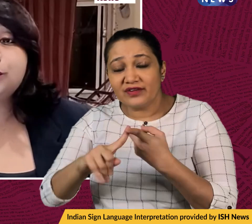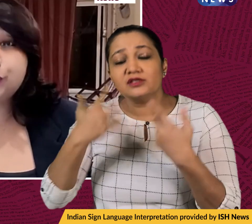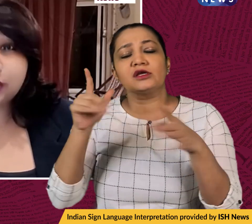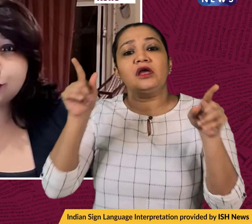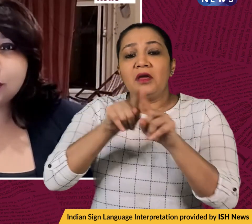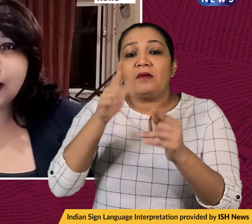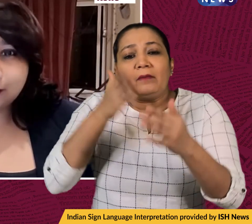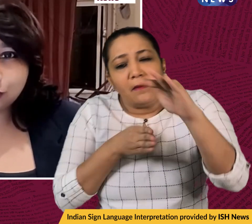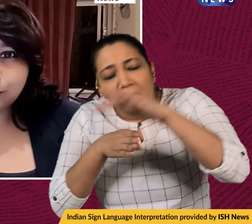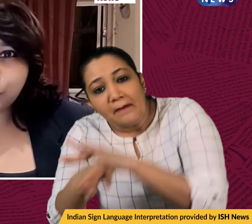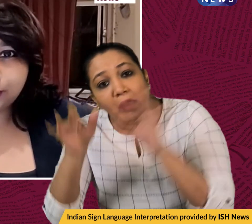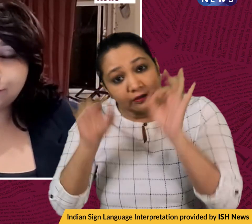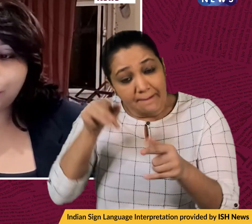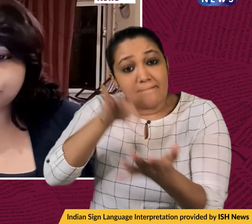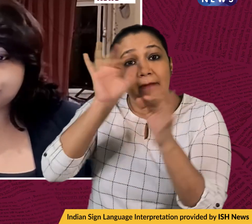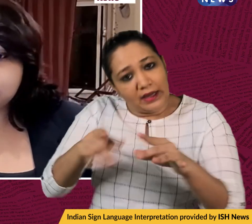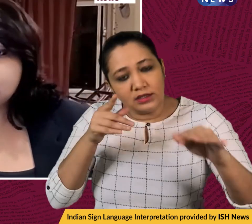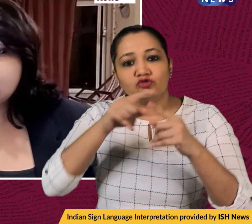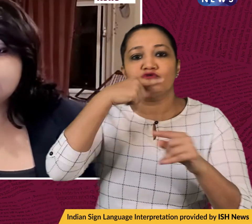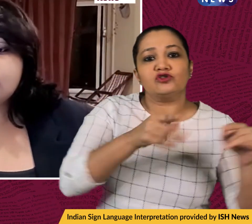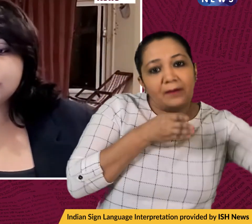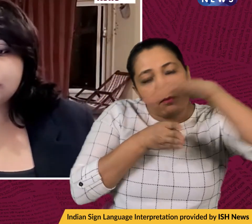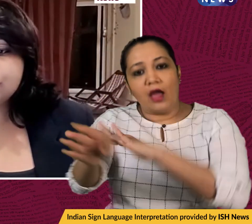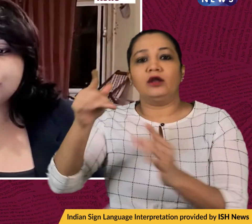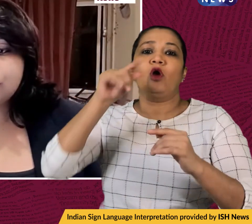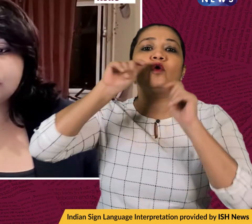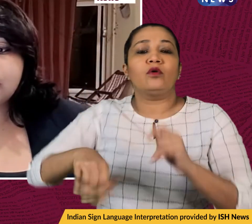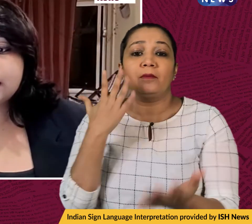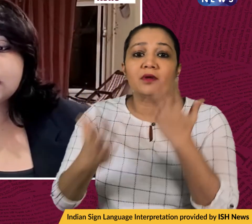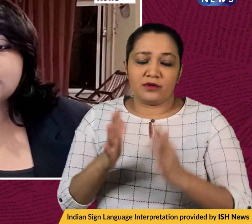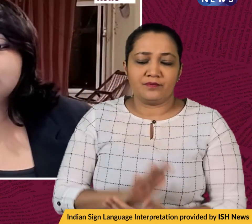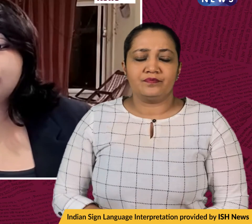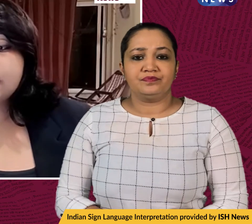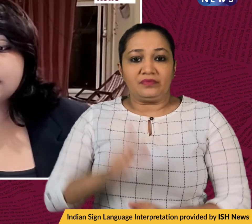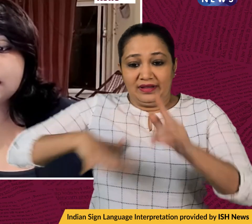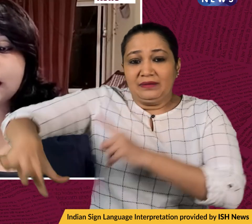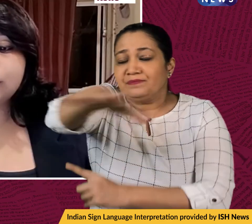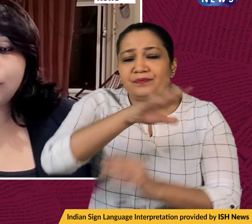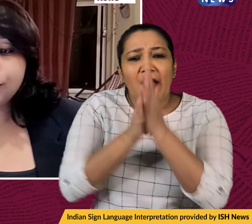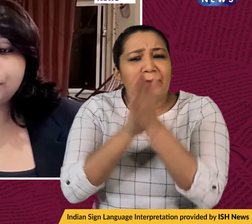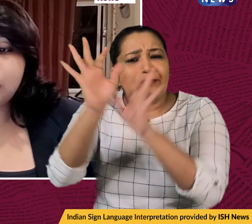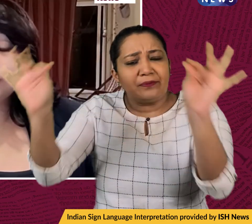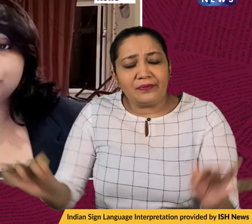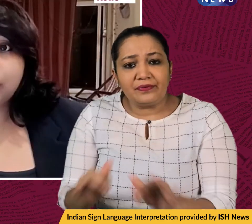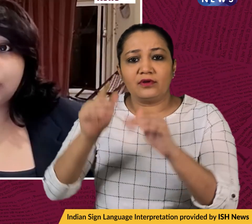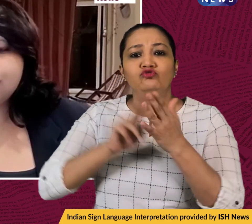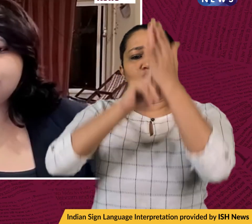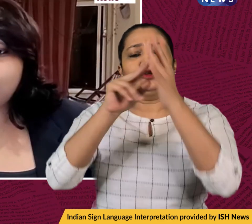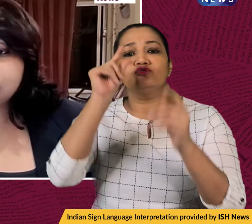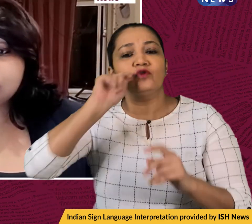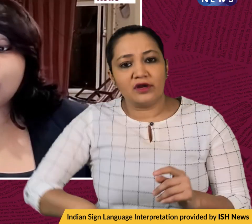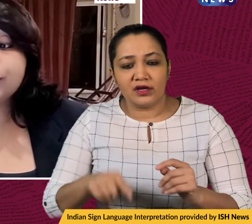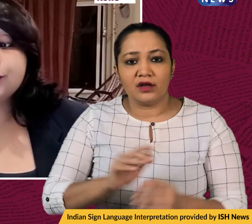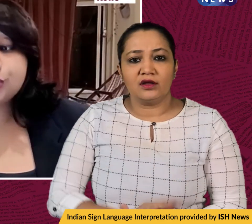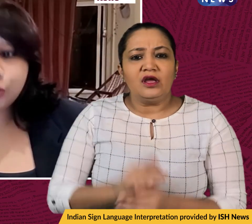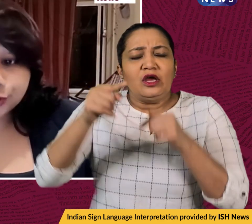could be a potential entry point for Russia. The isolated zone inside, located in northern part of Ukraine,